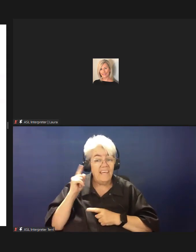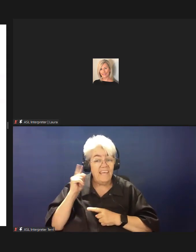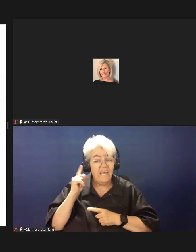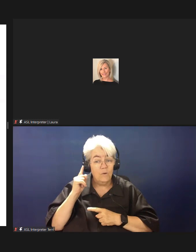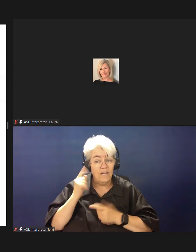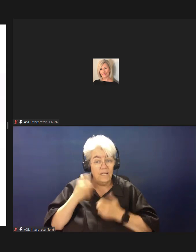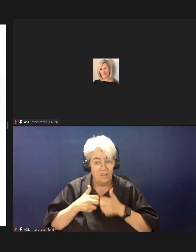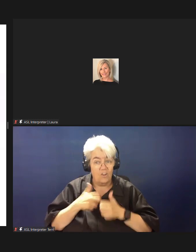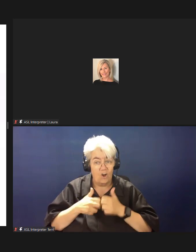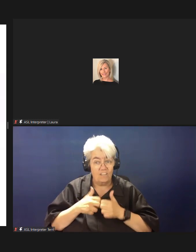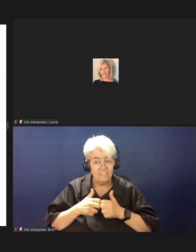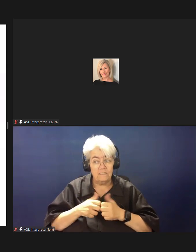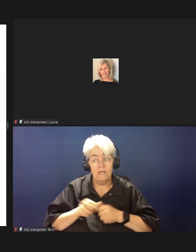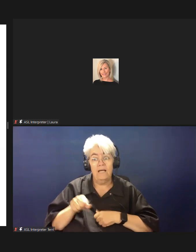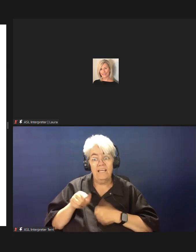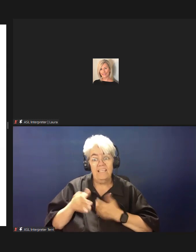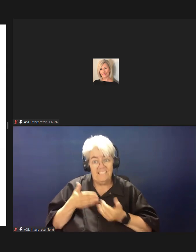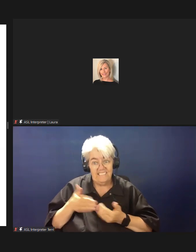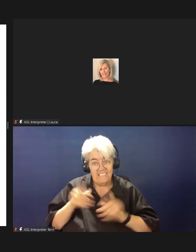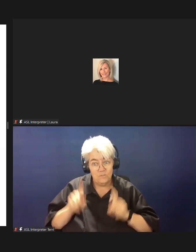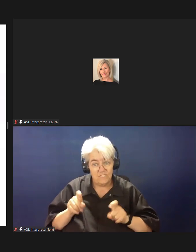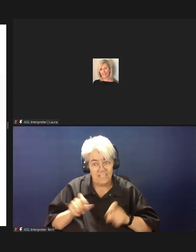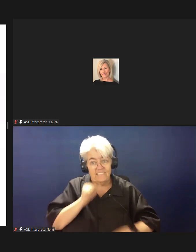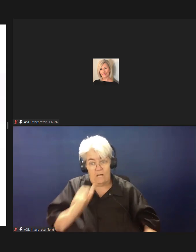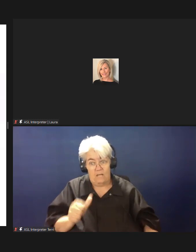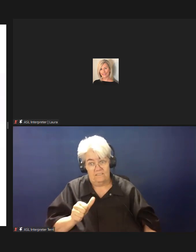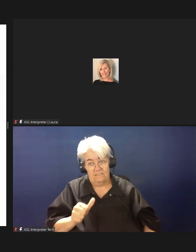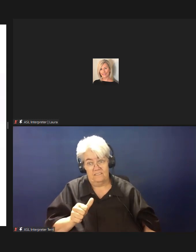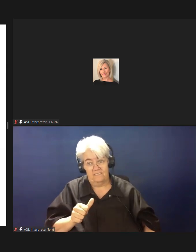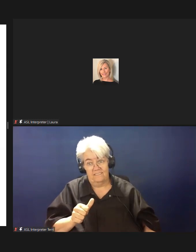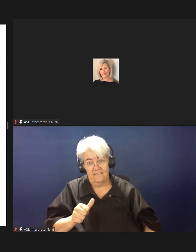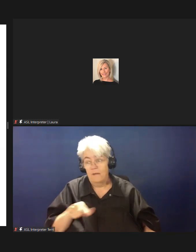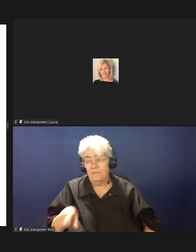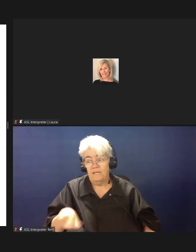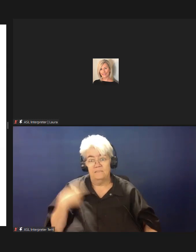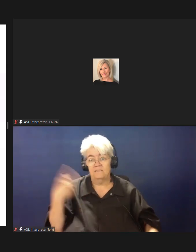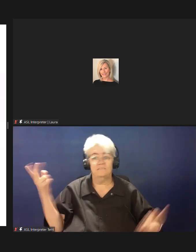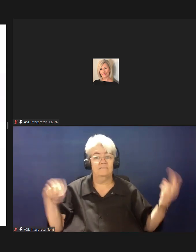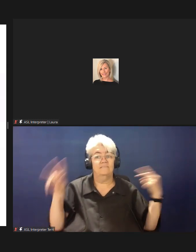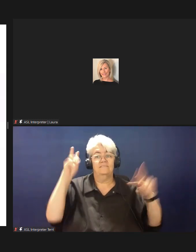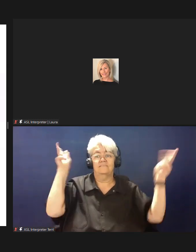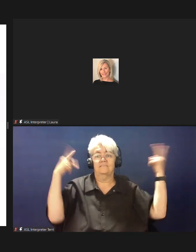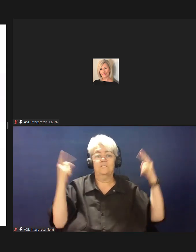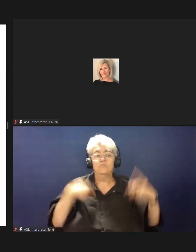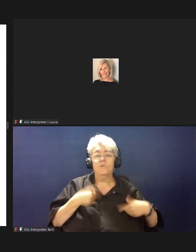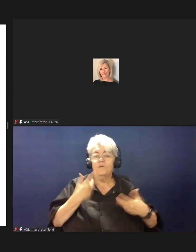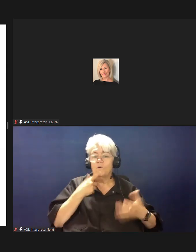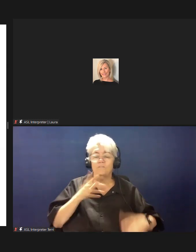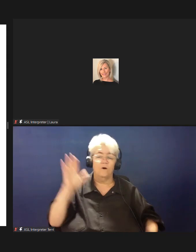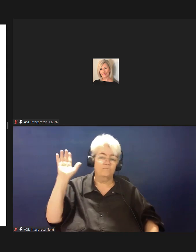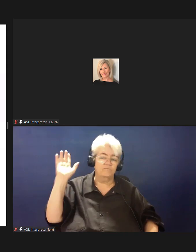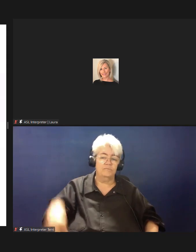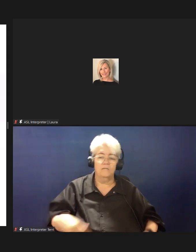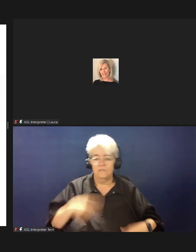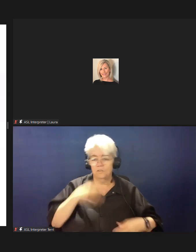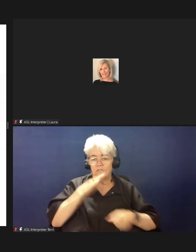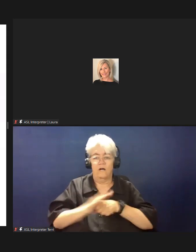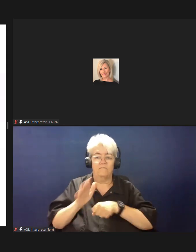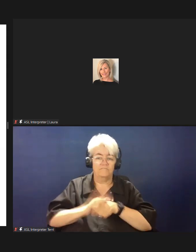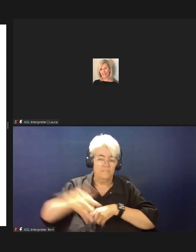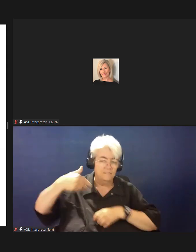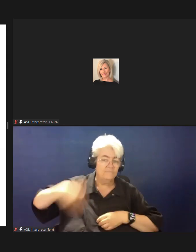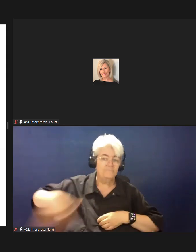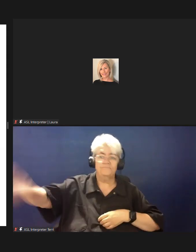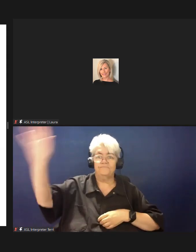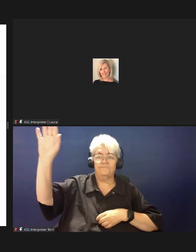most difficult to screen. So the last thing we want to do is to abandon the screening process on those children and